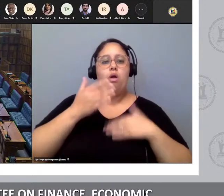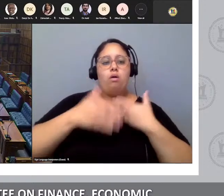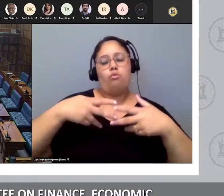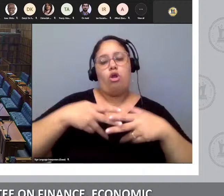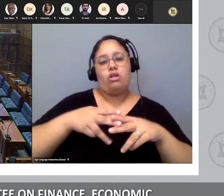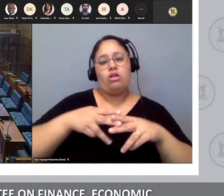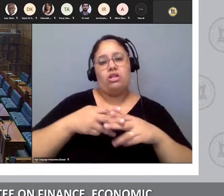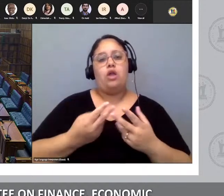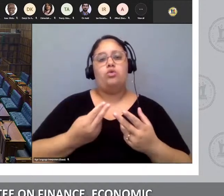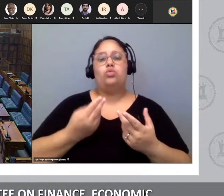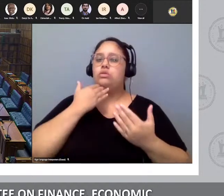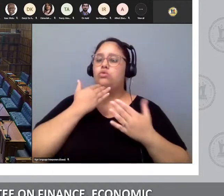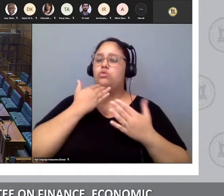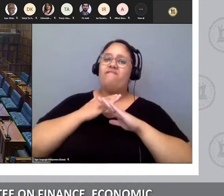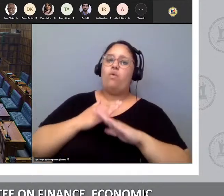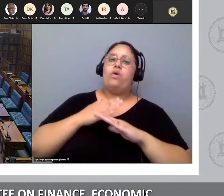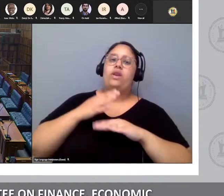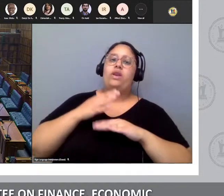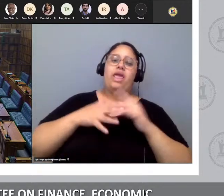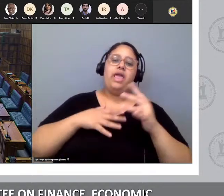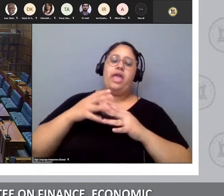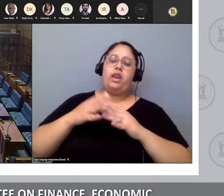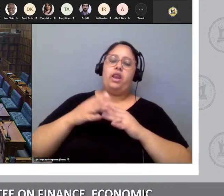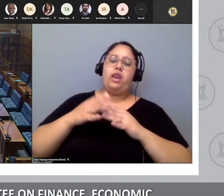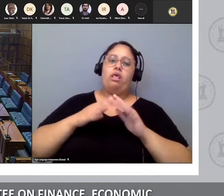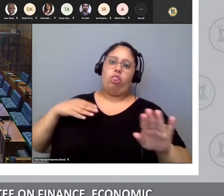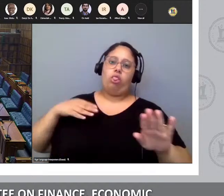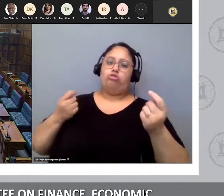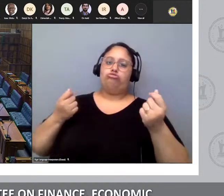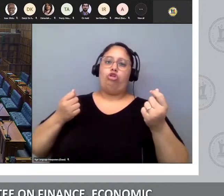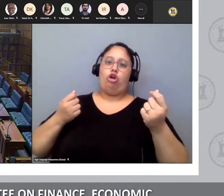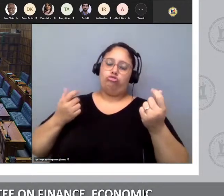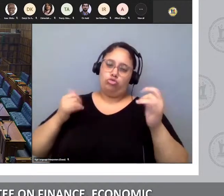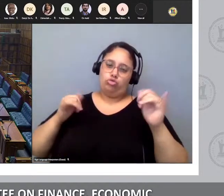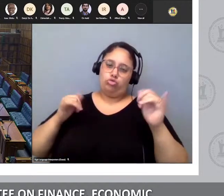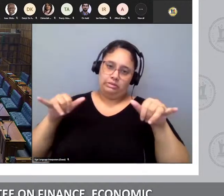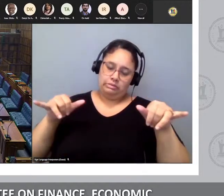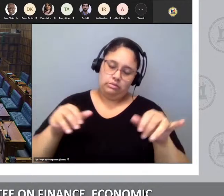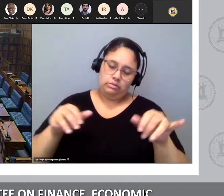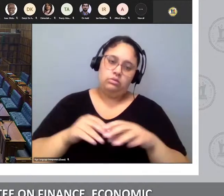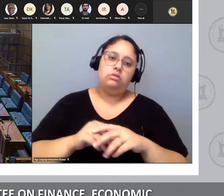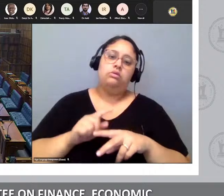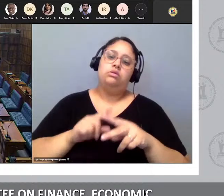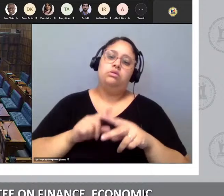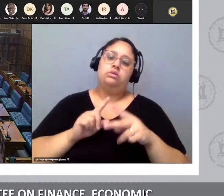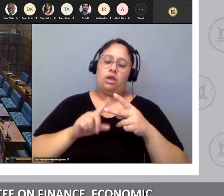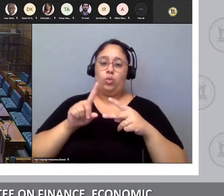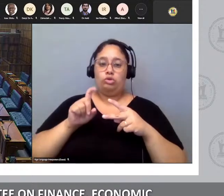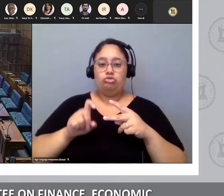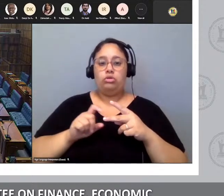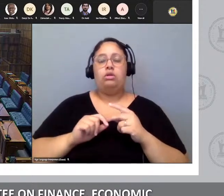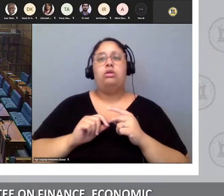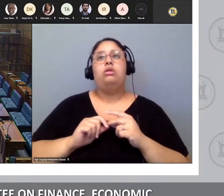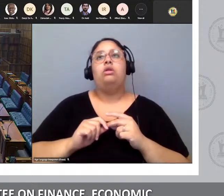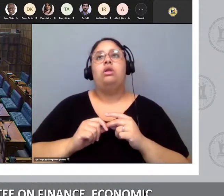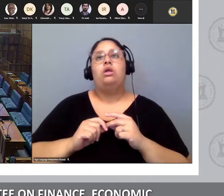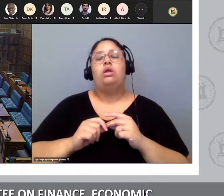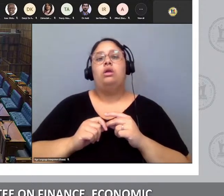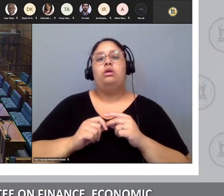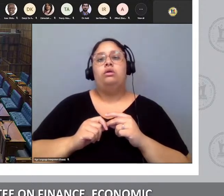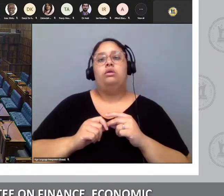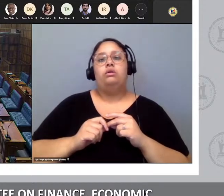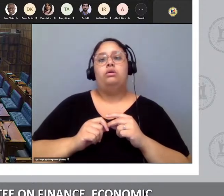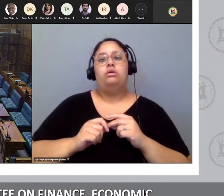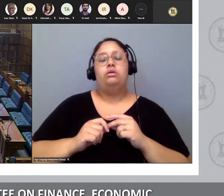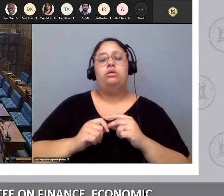Port congestion SE charges and then my second question um was just I haven't actually heard this